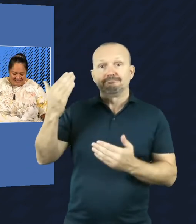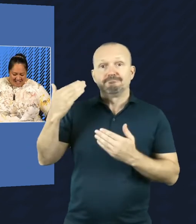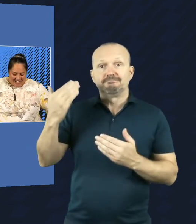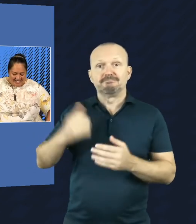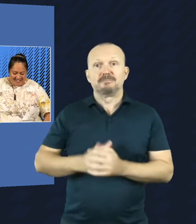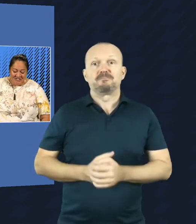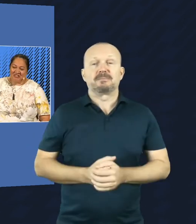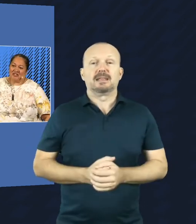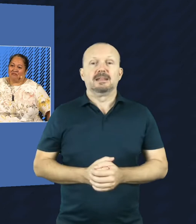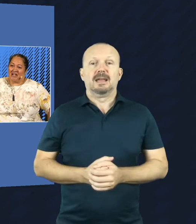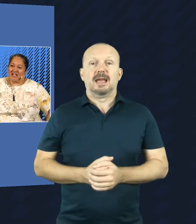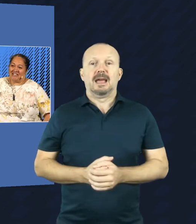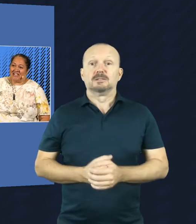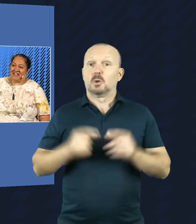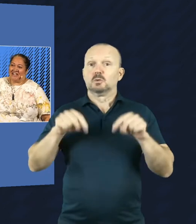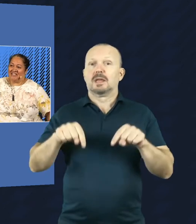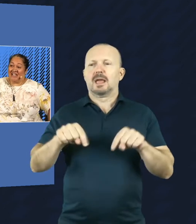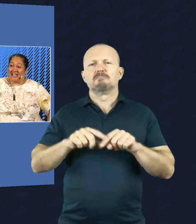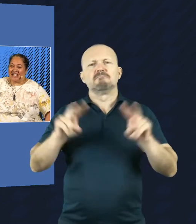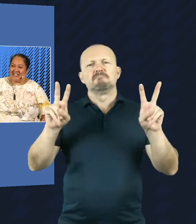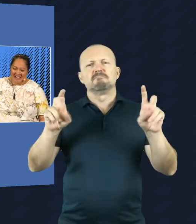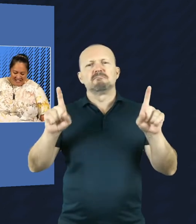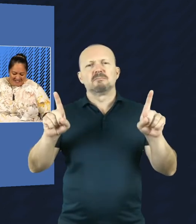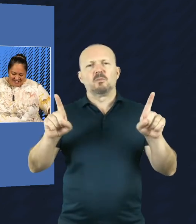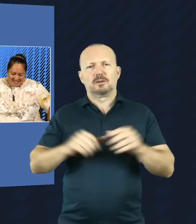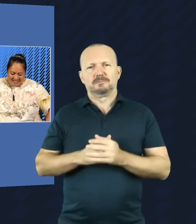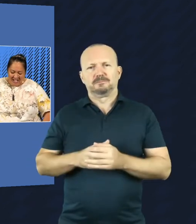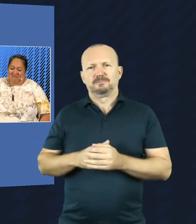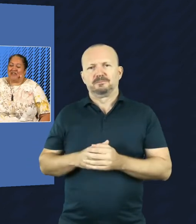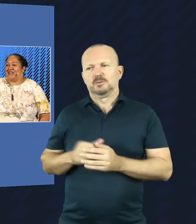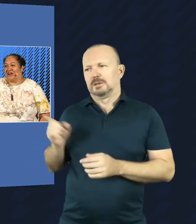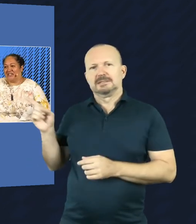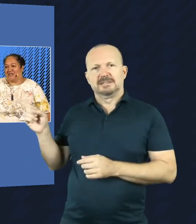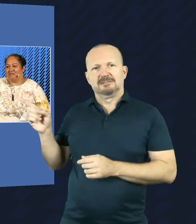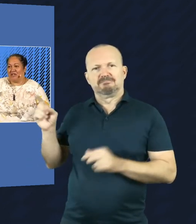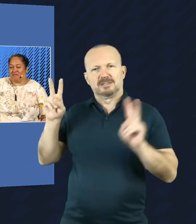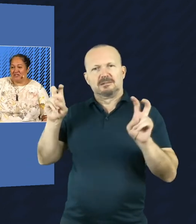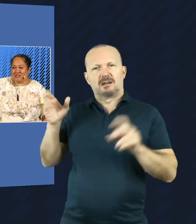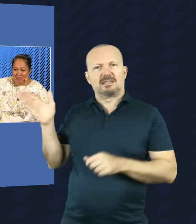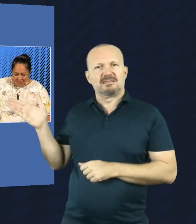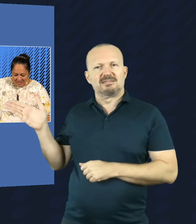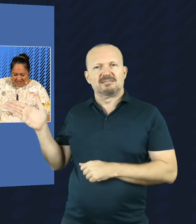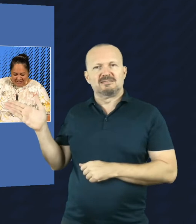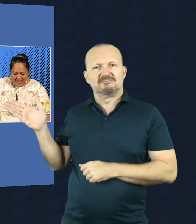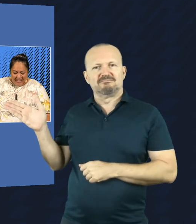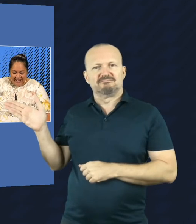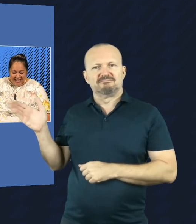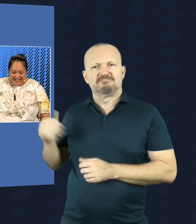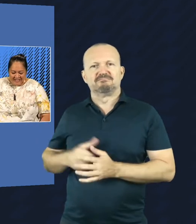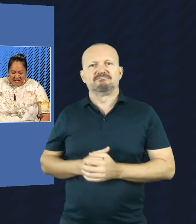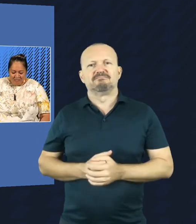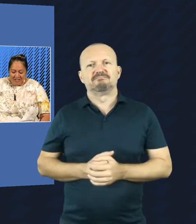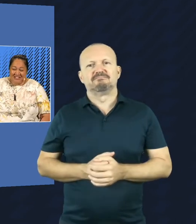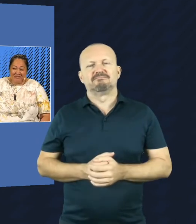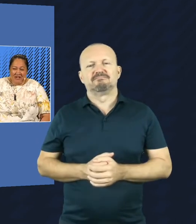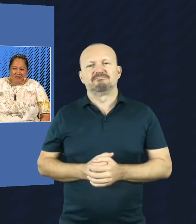today is called Mā ngā tikanga e arahina, being guided by good principles.